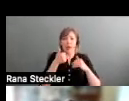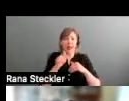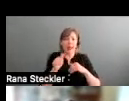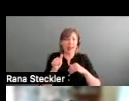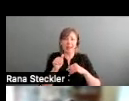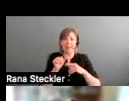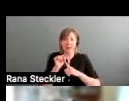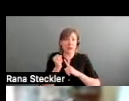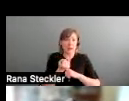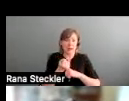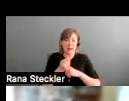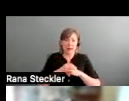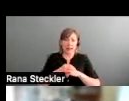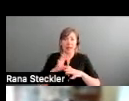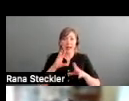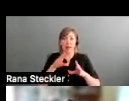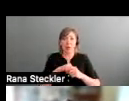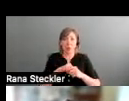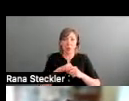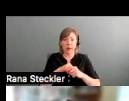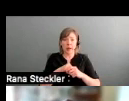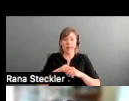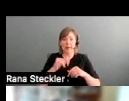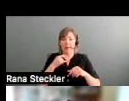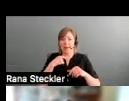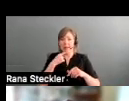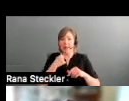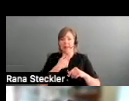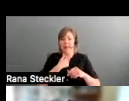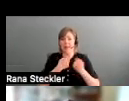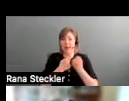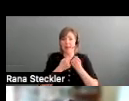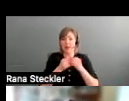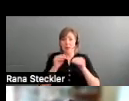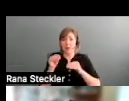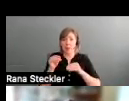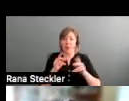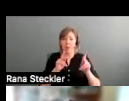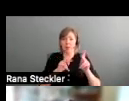circumstance, including, like I said, in the self-advocacy